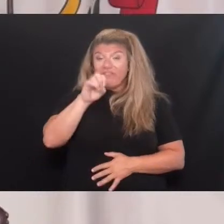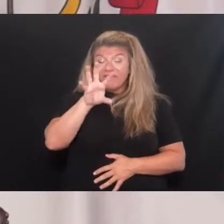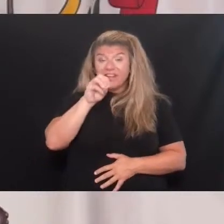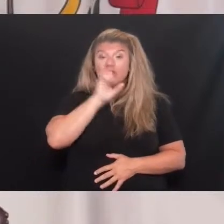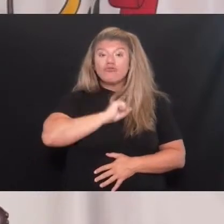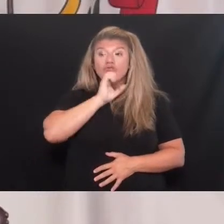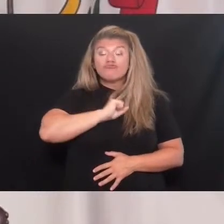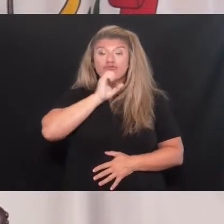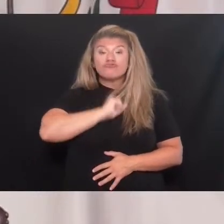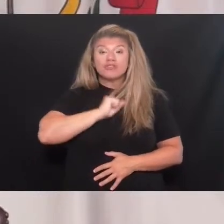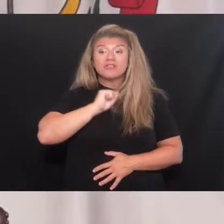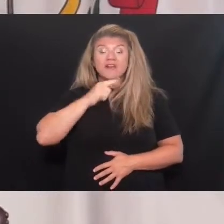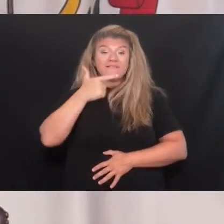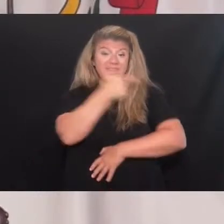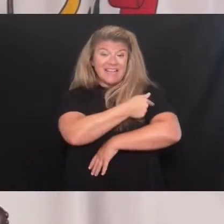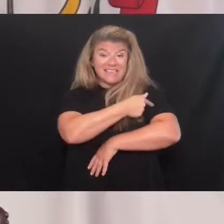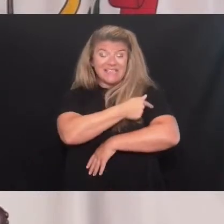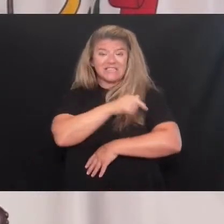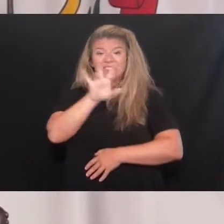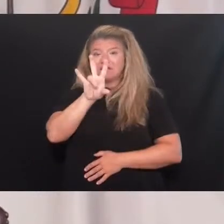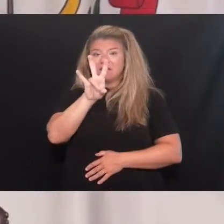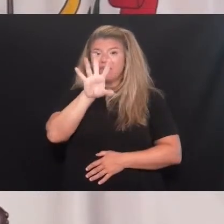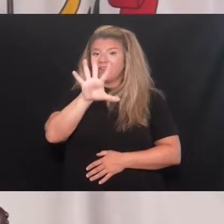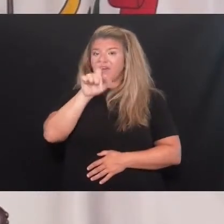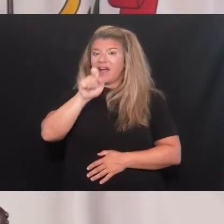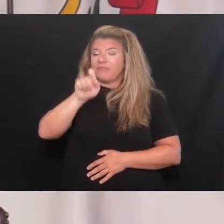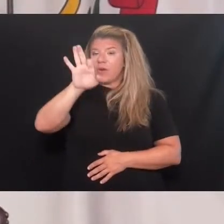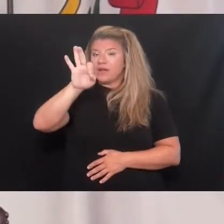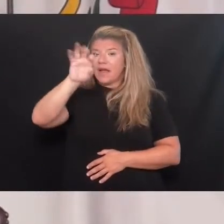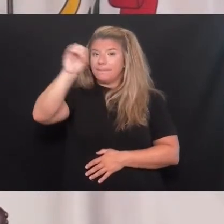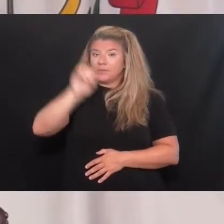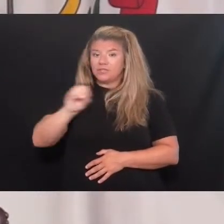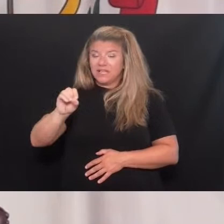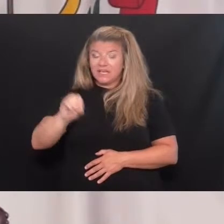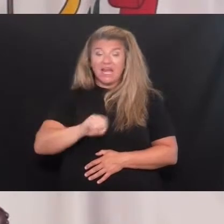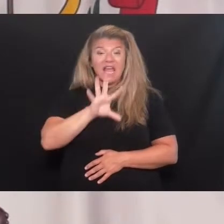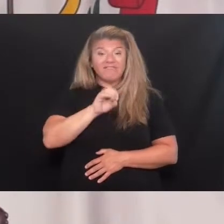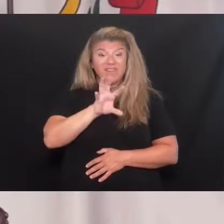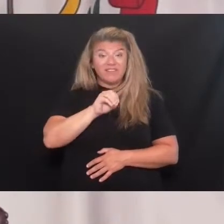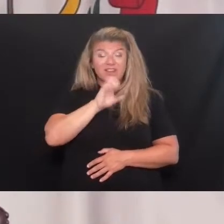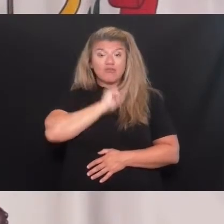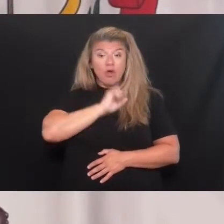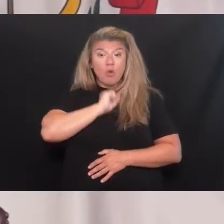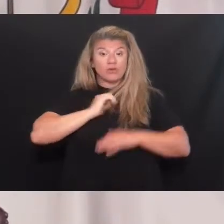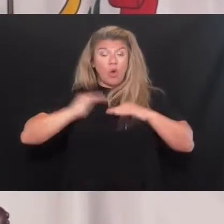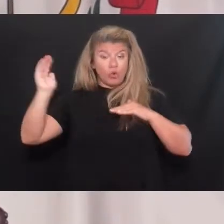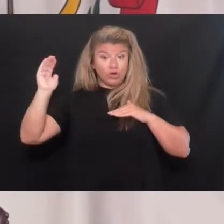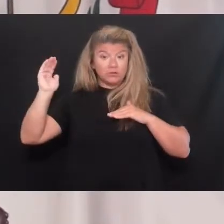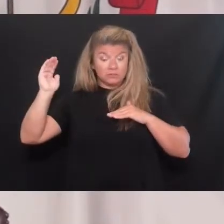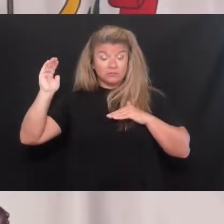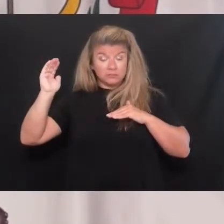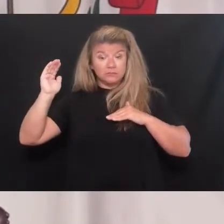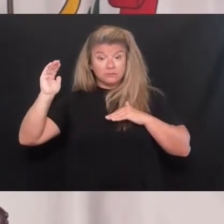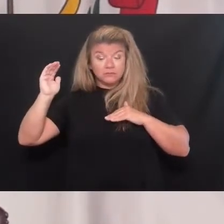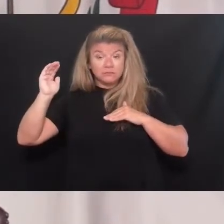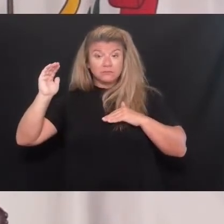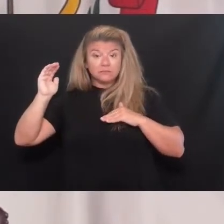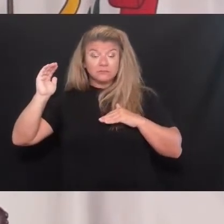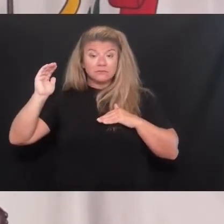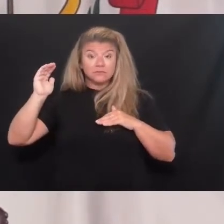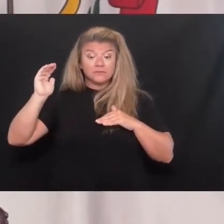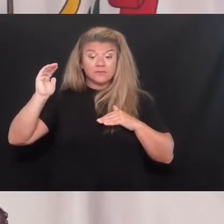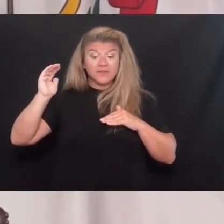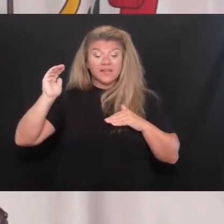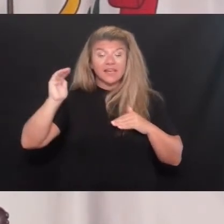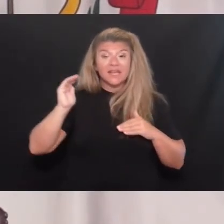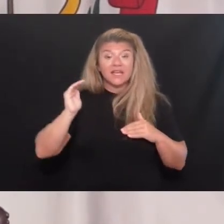50-year-olds are at a vaccination rate of 75.9%, 50-year-olds and older. They